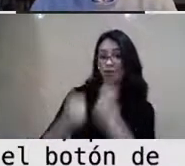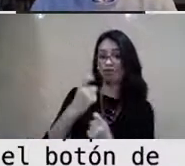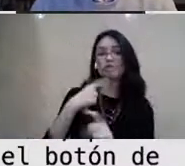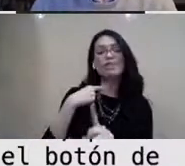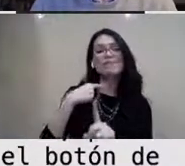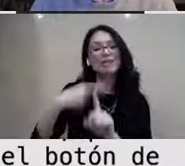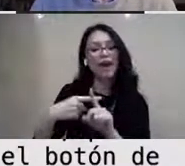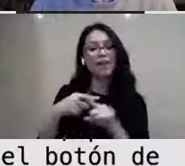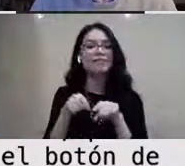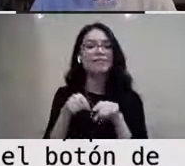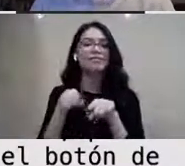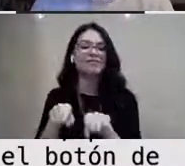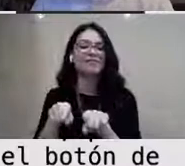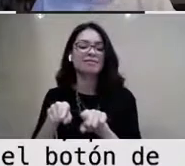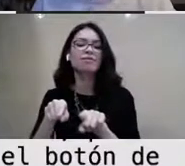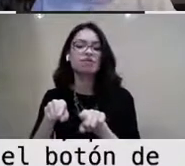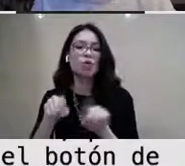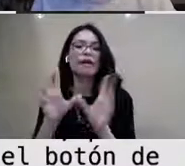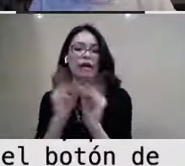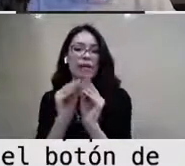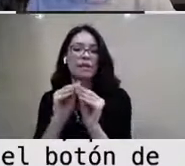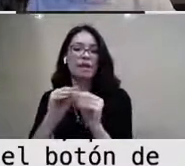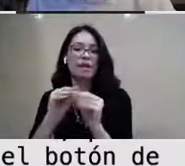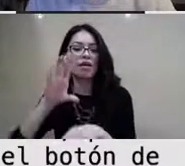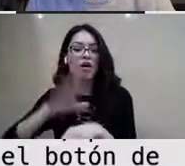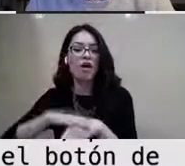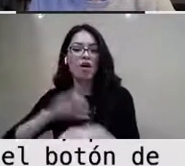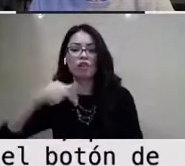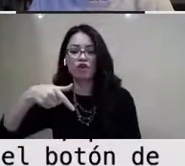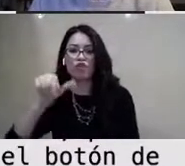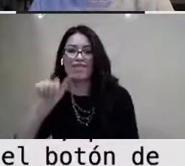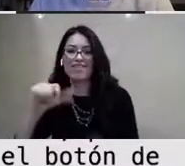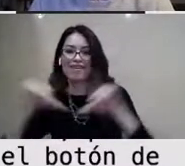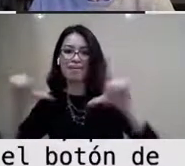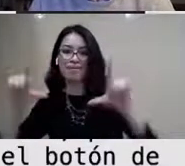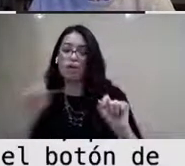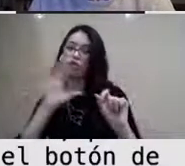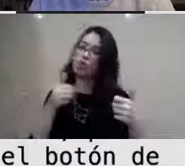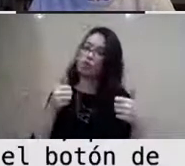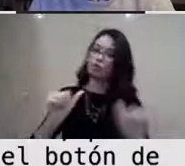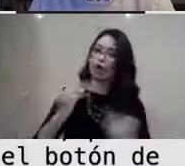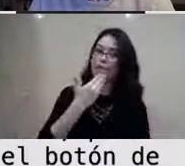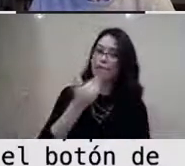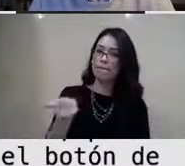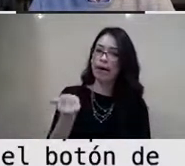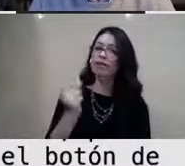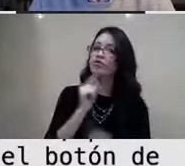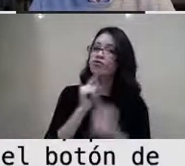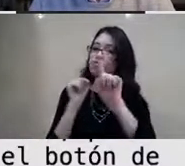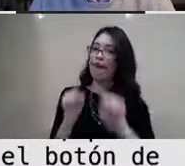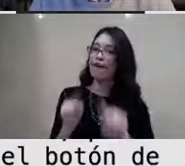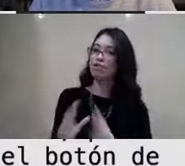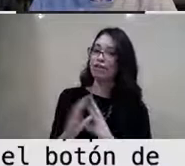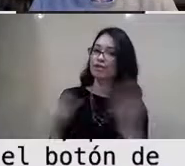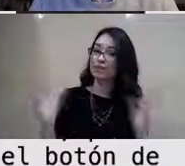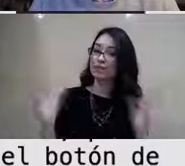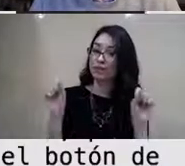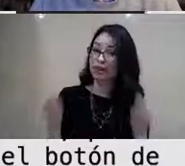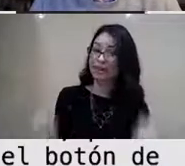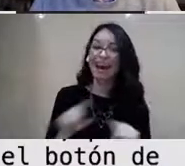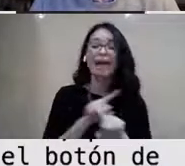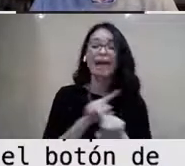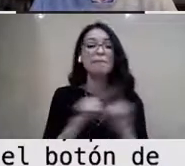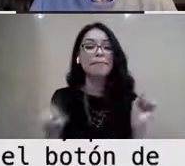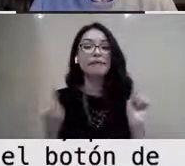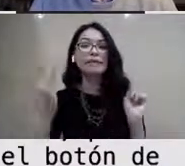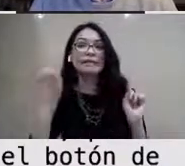try to get to as many questions as we can, but we may not have time to address all of your questions this evening. We have over 700 people